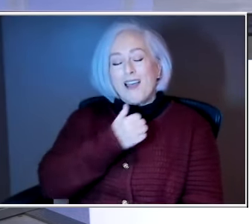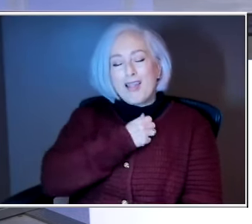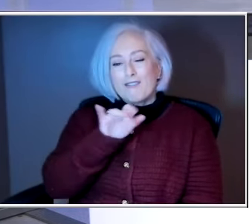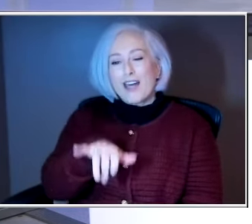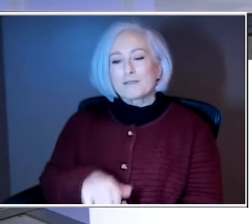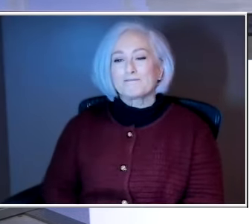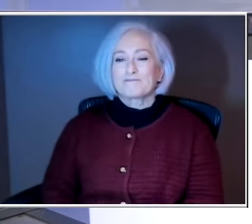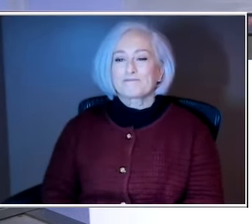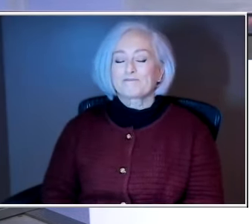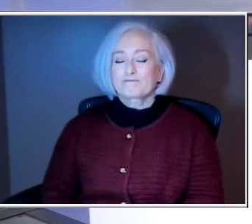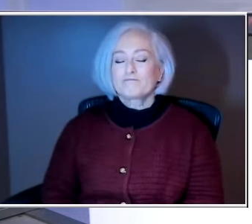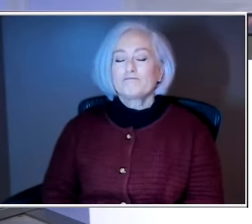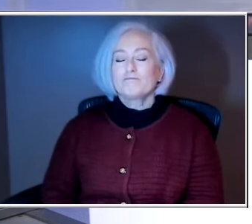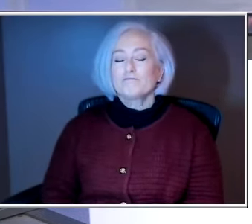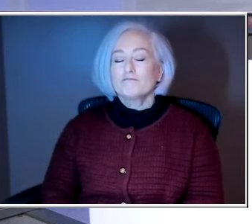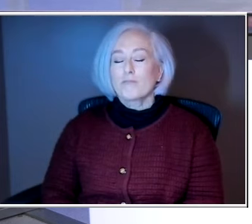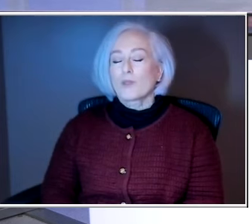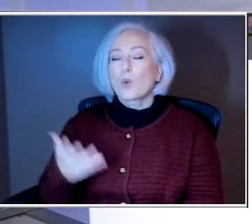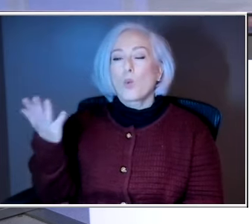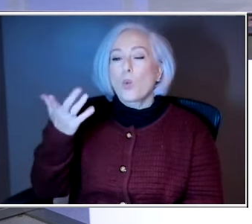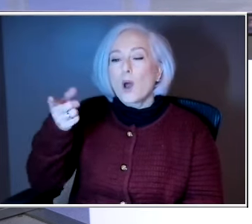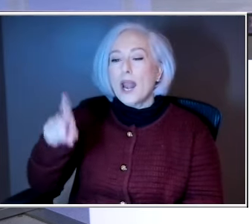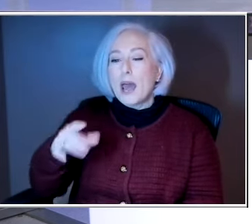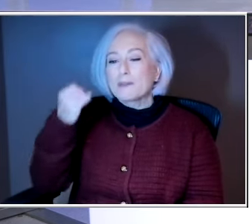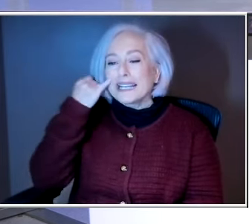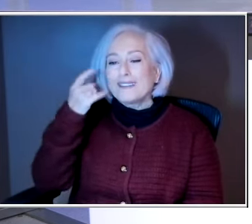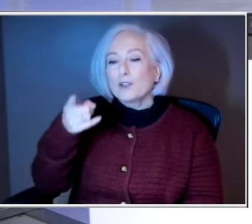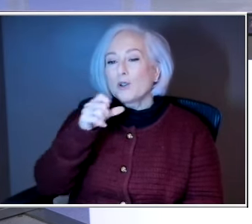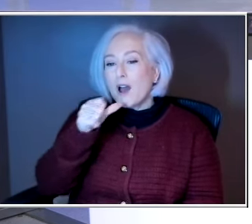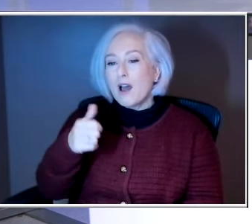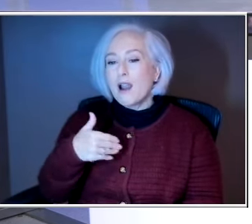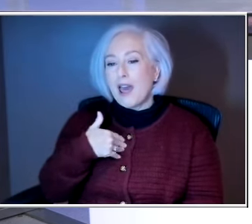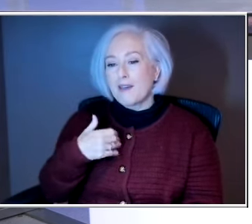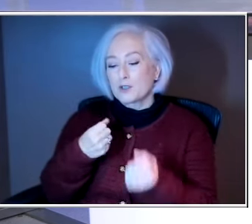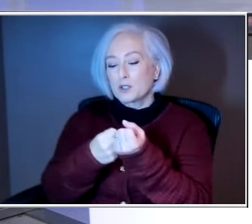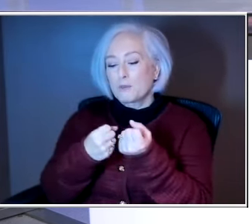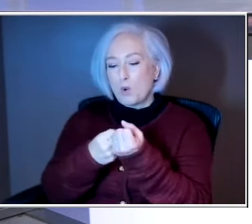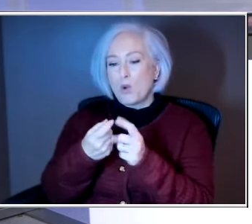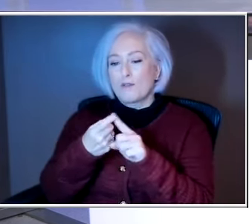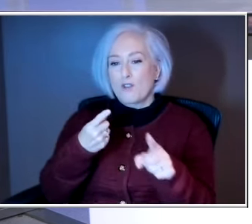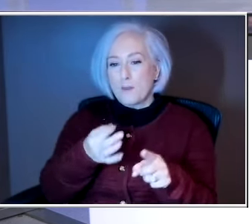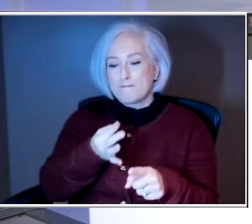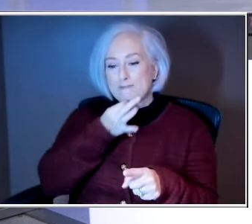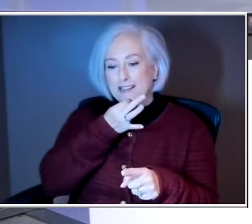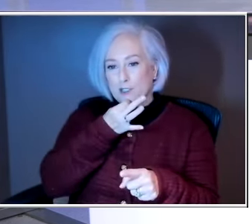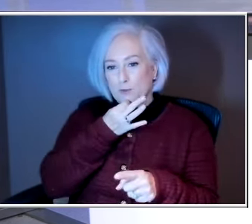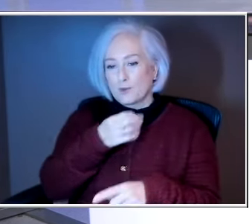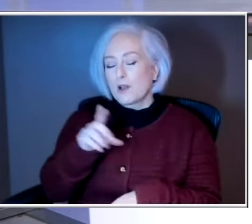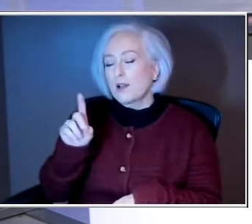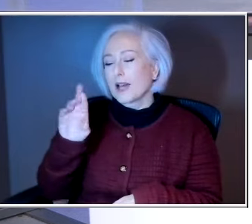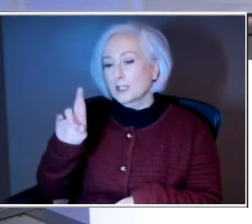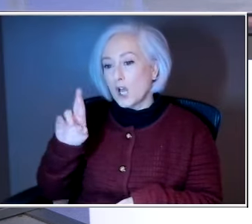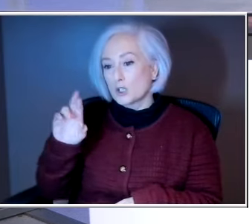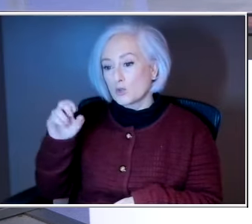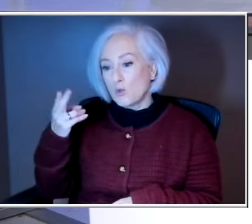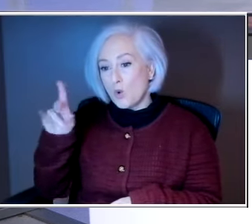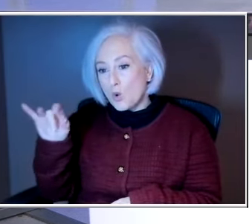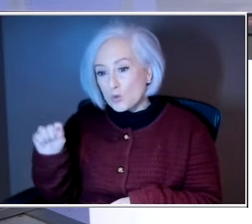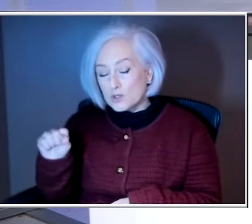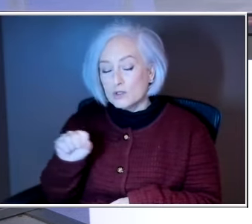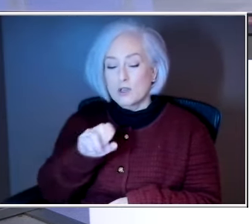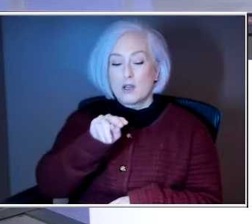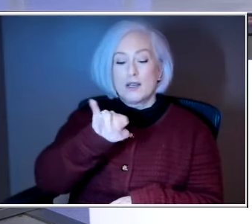happened had you not have had the support of experts like Dr. Rhodes, Nicolette? It kind of